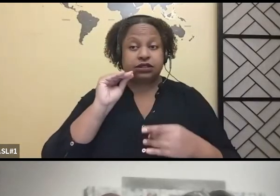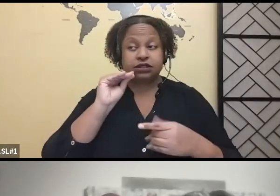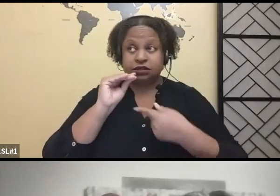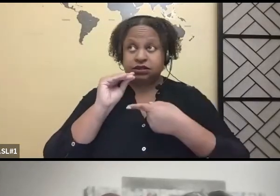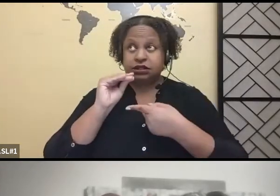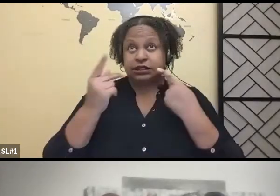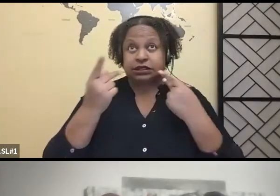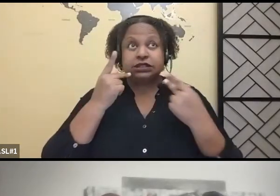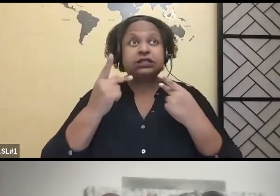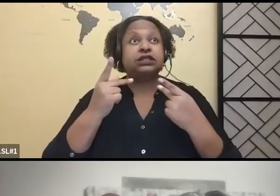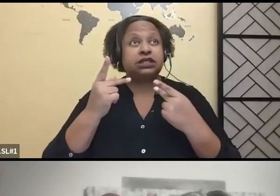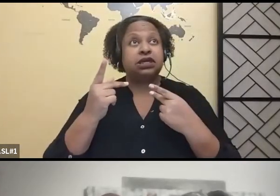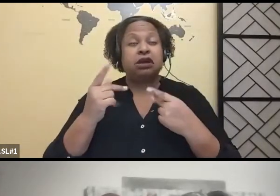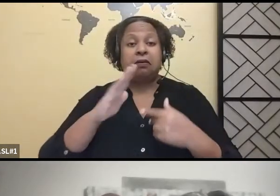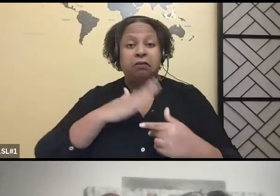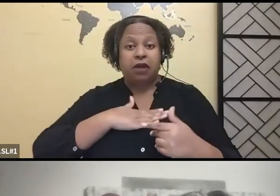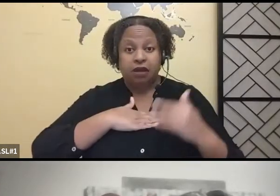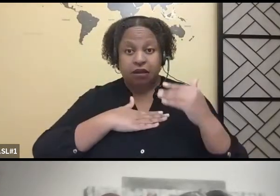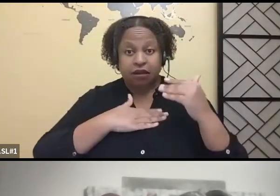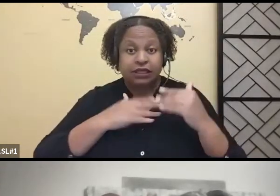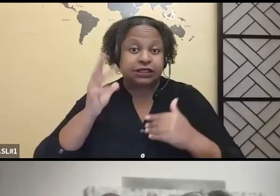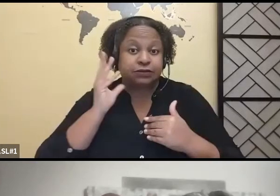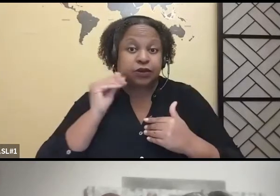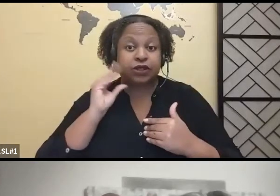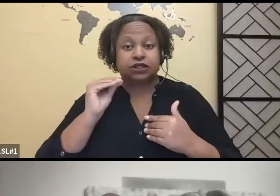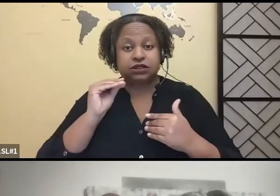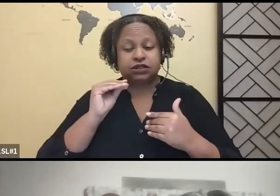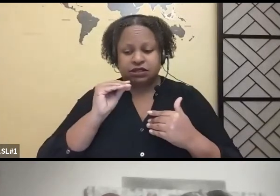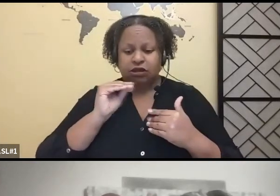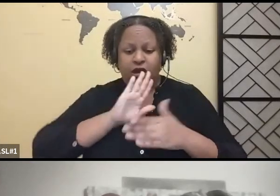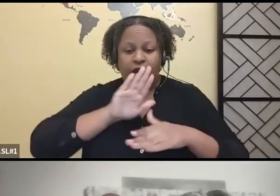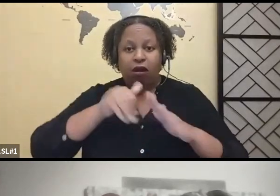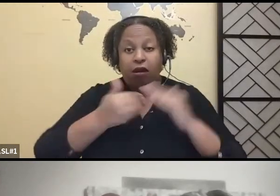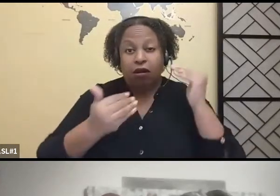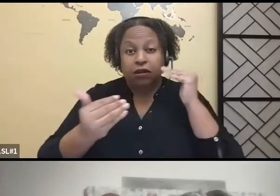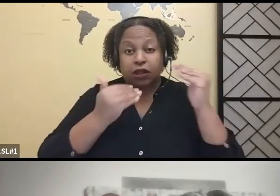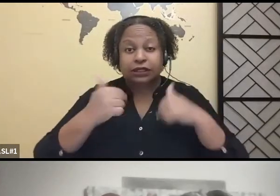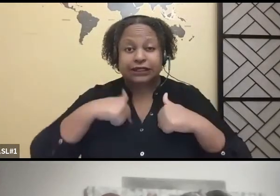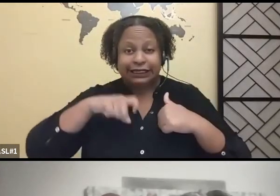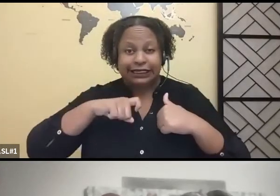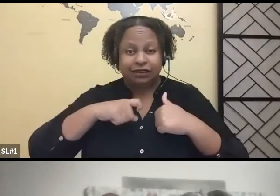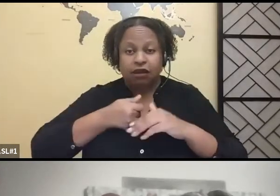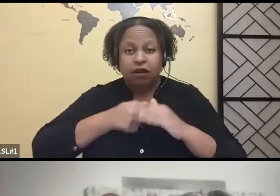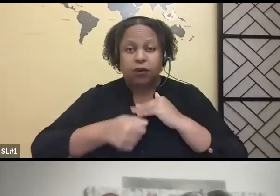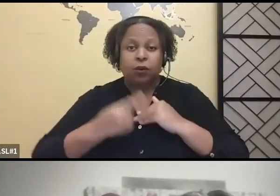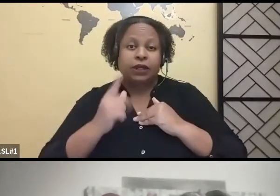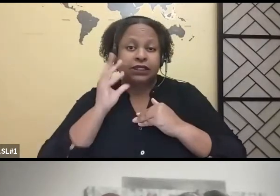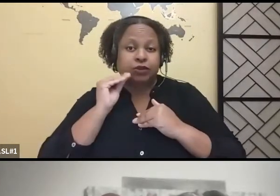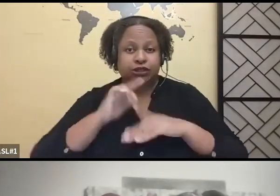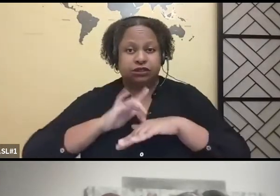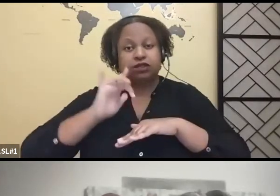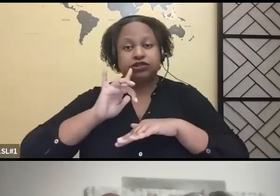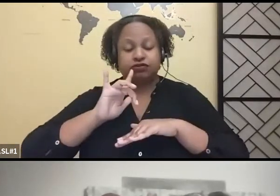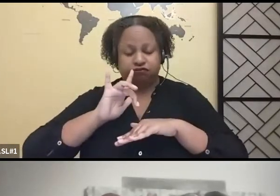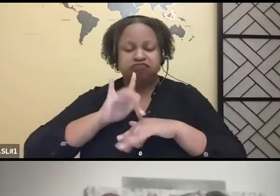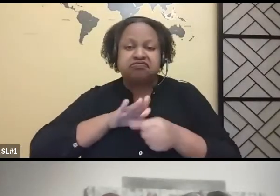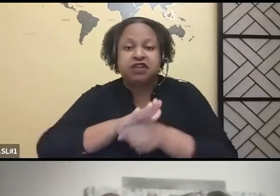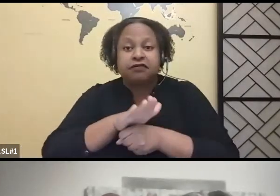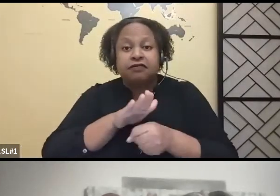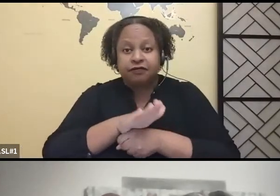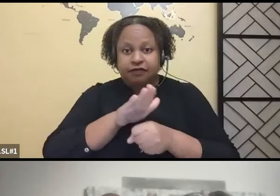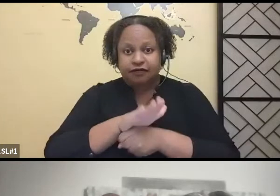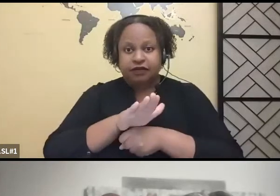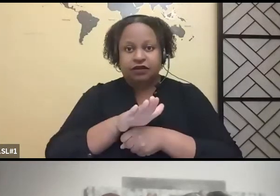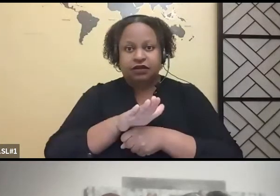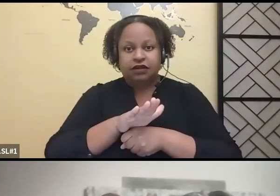that is a kind of terrifying idealism to me. And being idealistic, like having hope